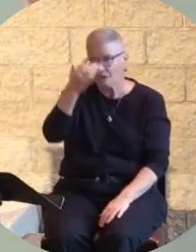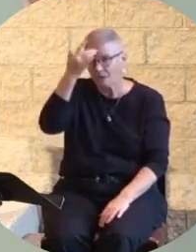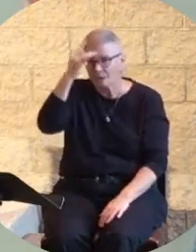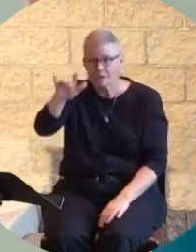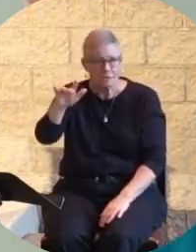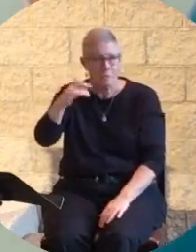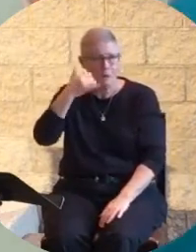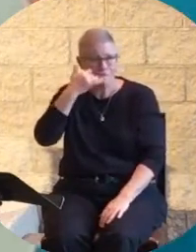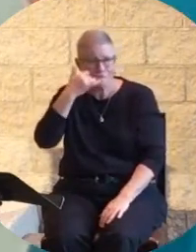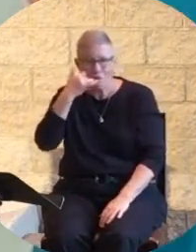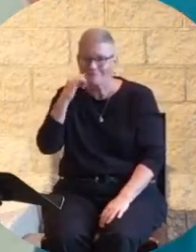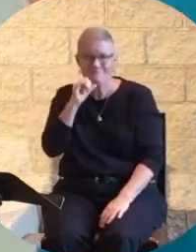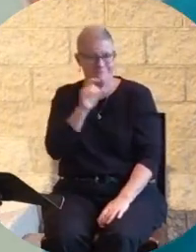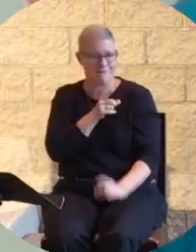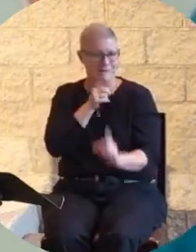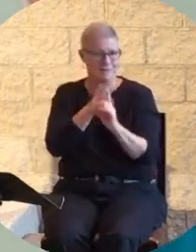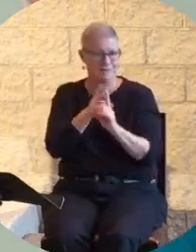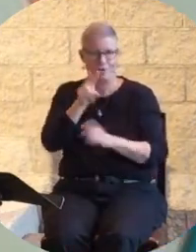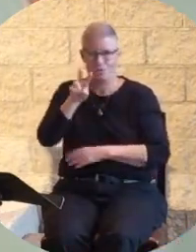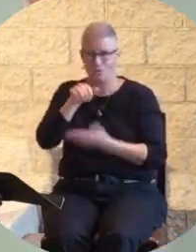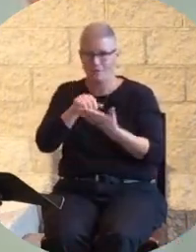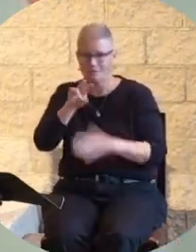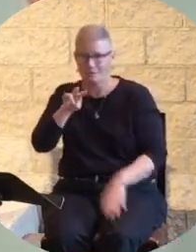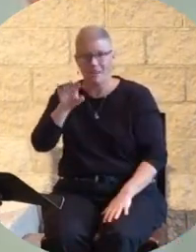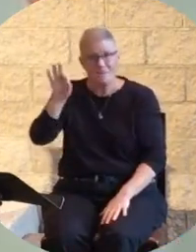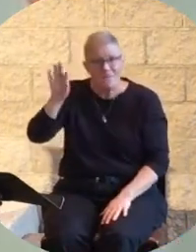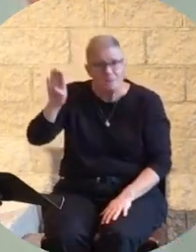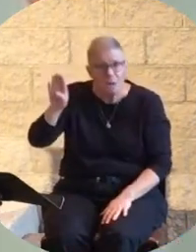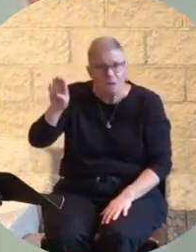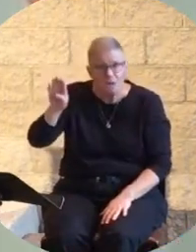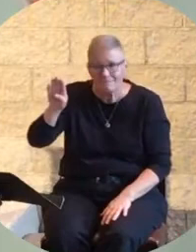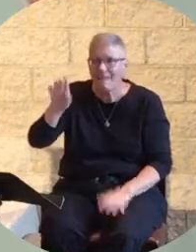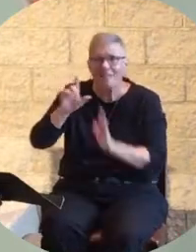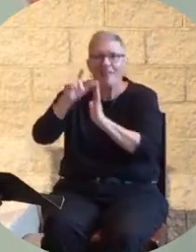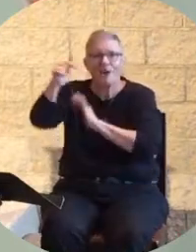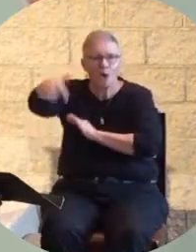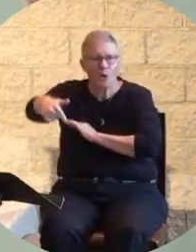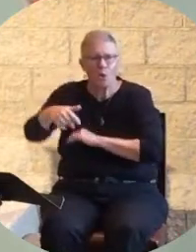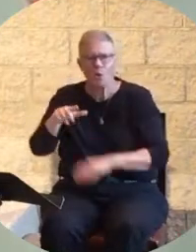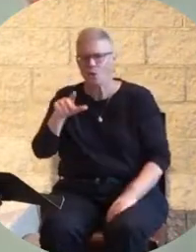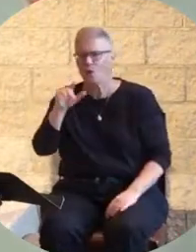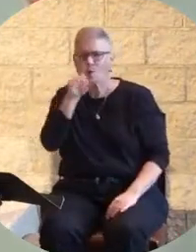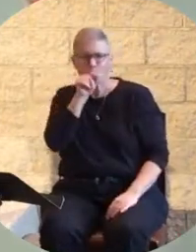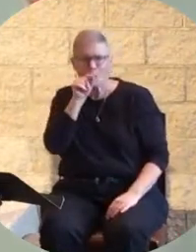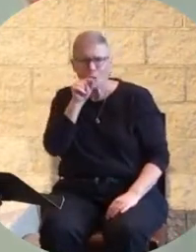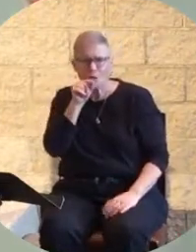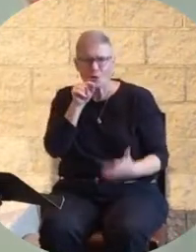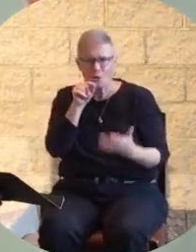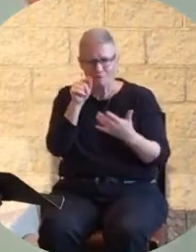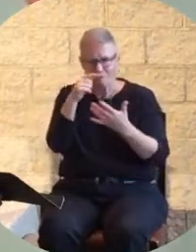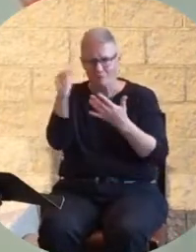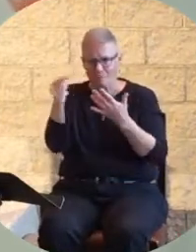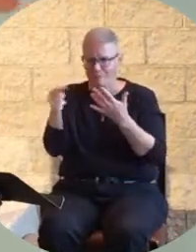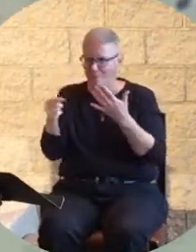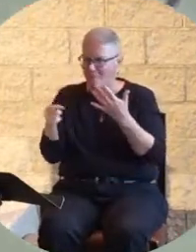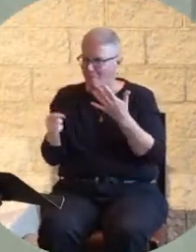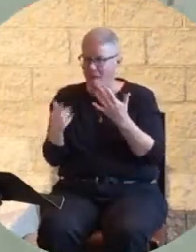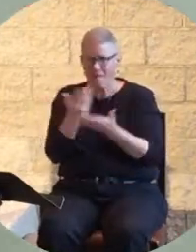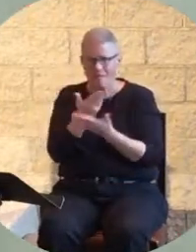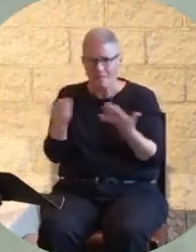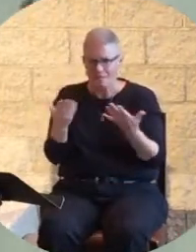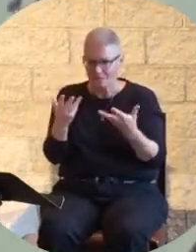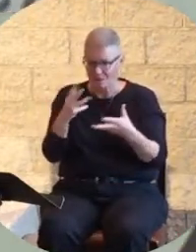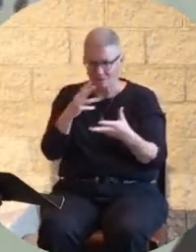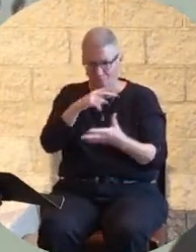Facebook came out later than that. Twitter, all of these things that we just have integrated into our